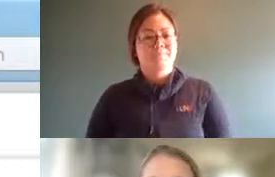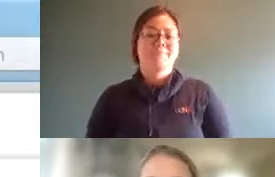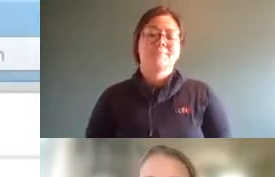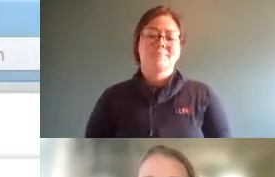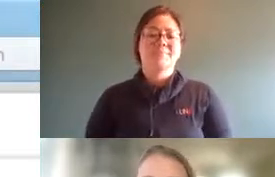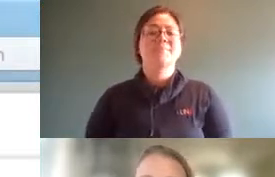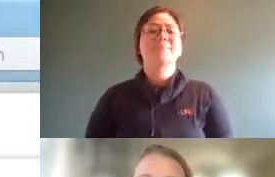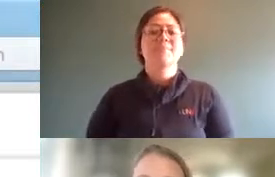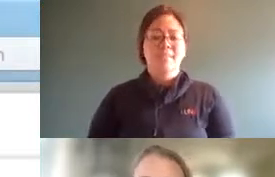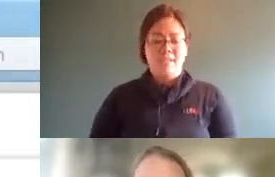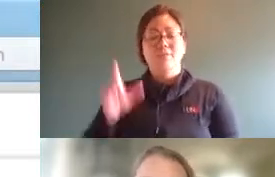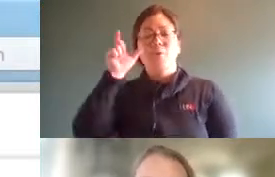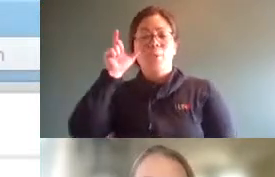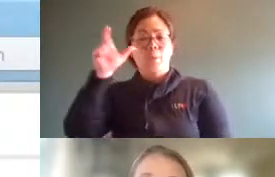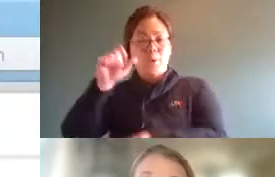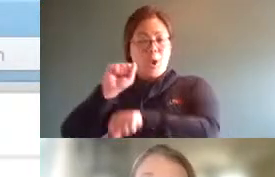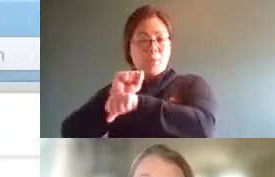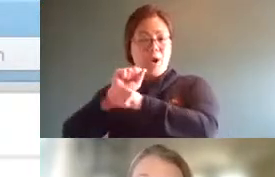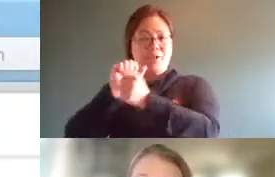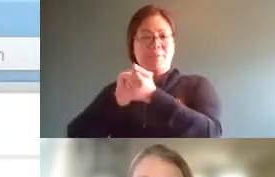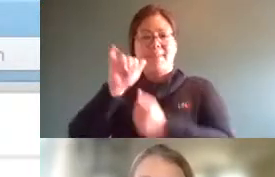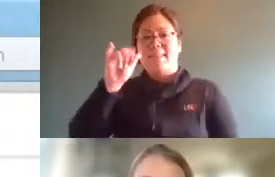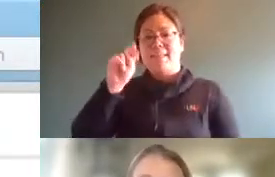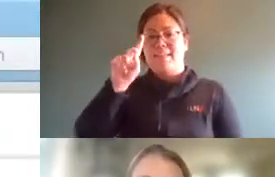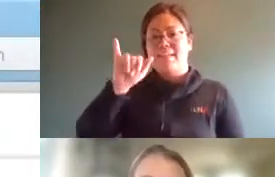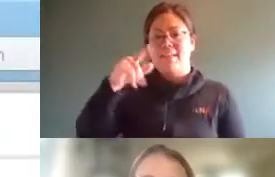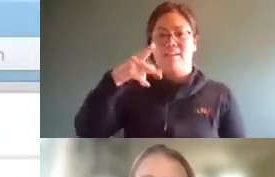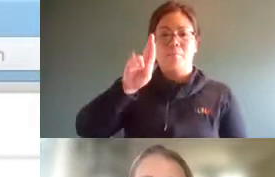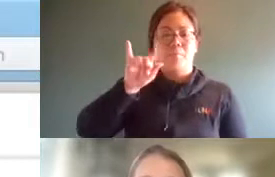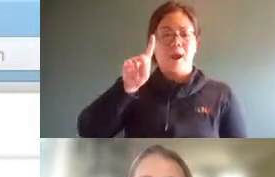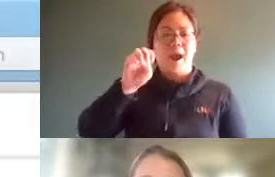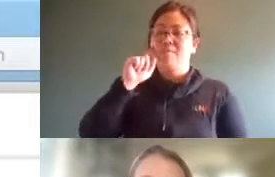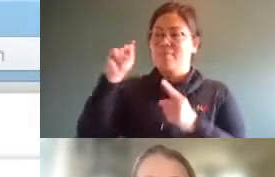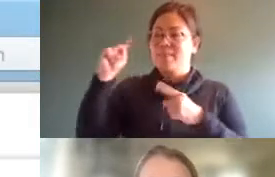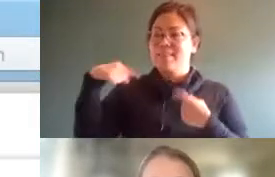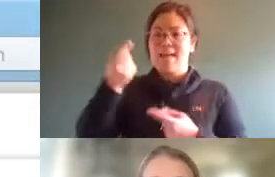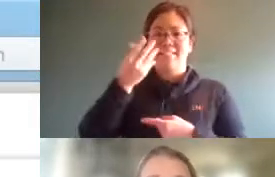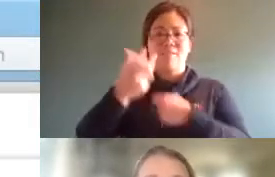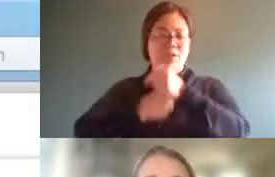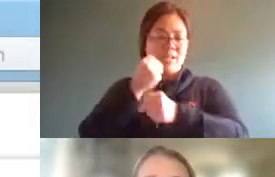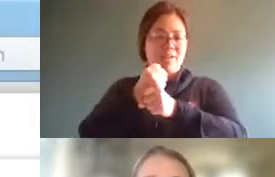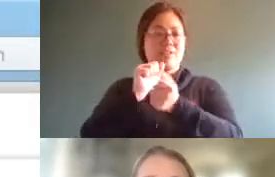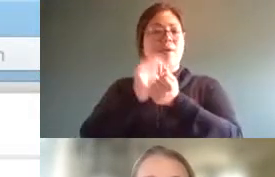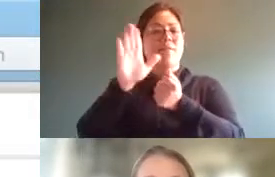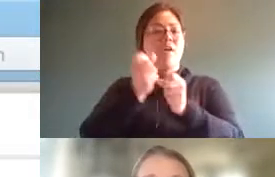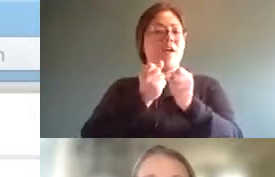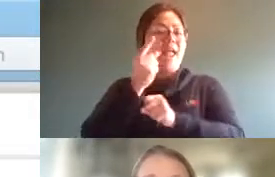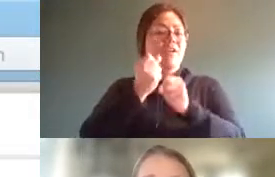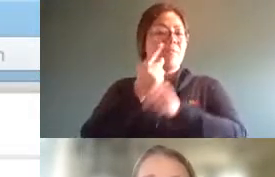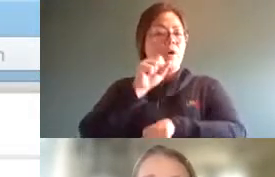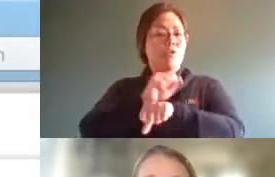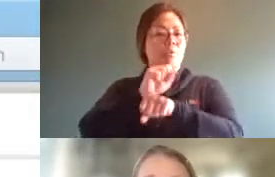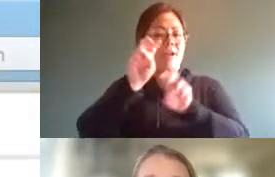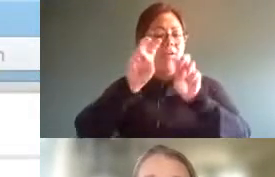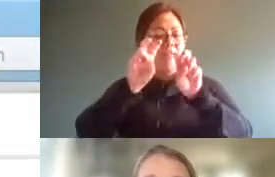So Luna worked with Indie Pride actually over the past several years with their annual career fair to make